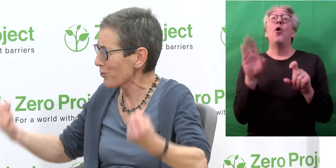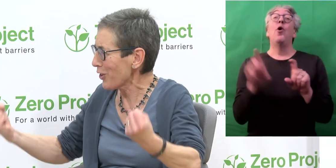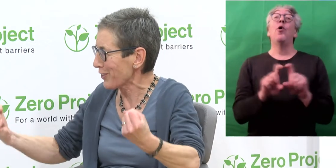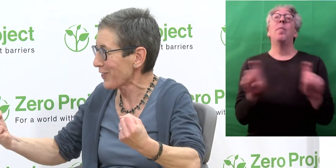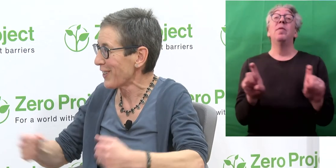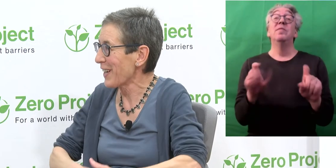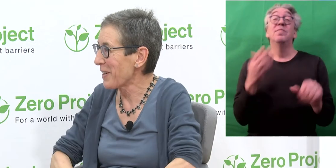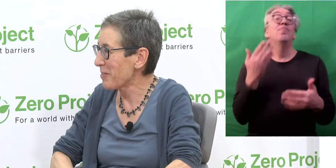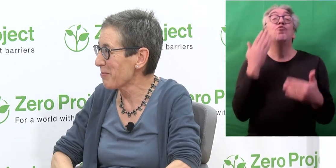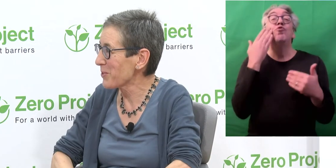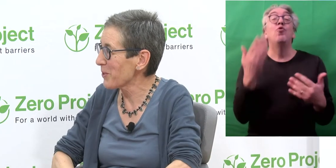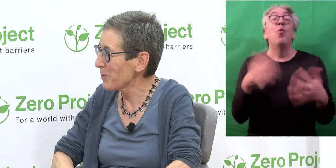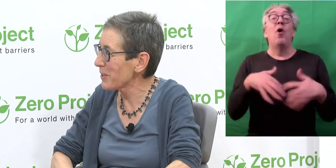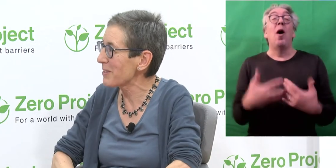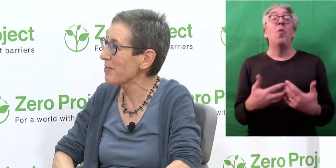that's great.